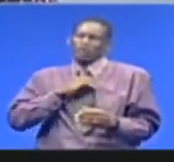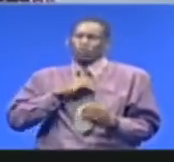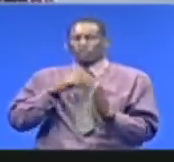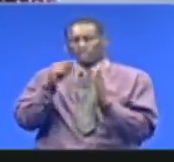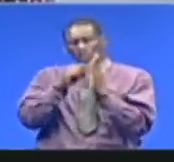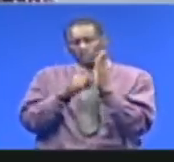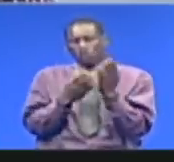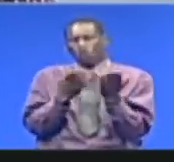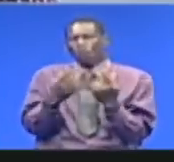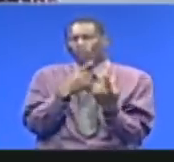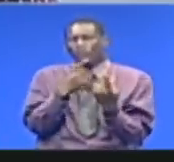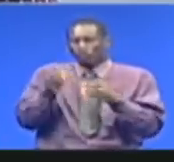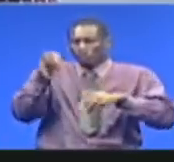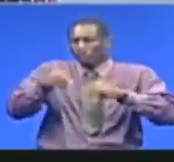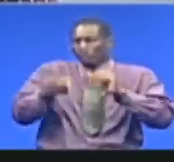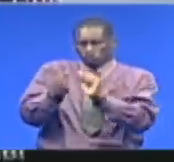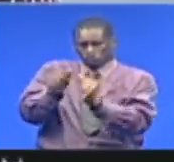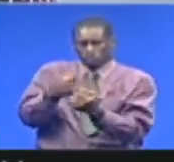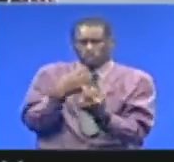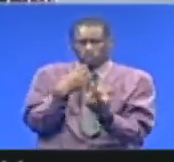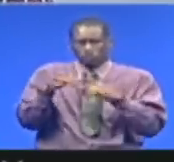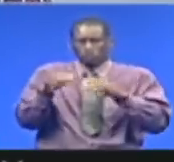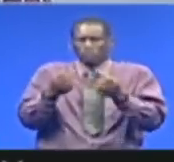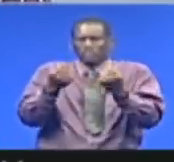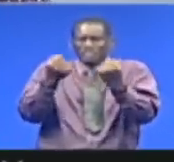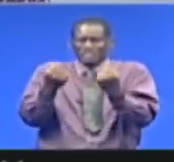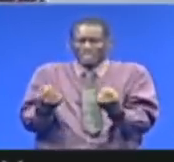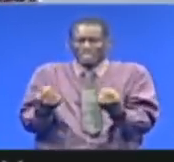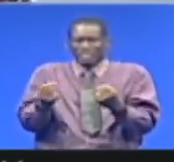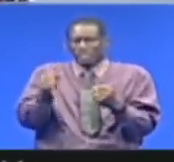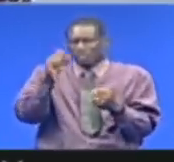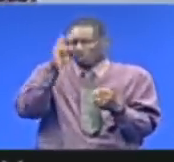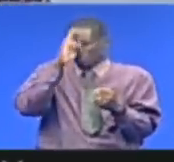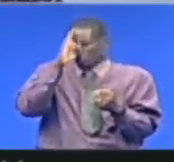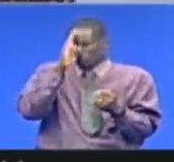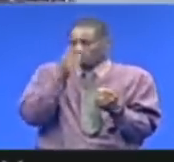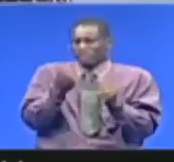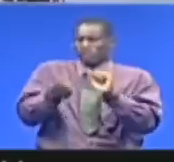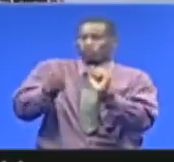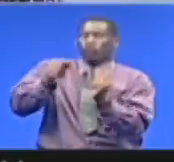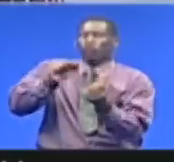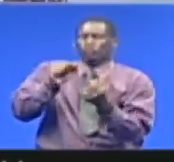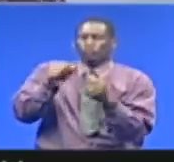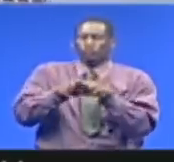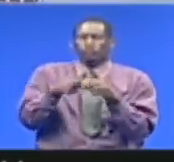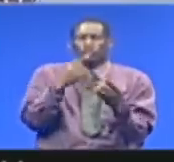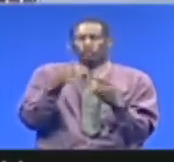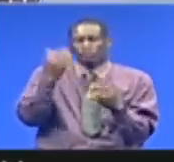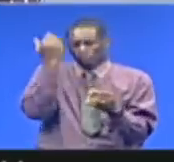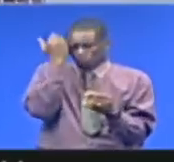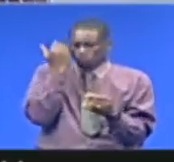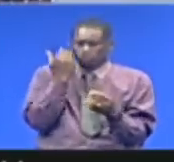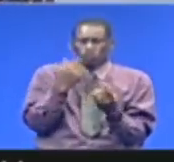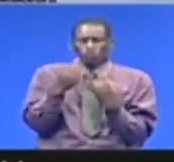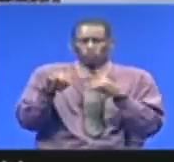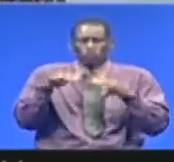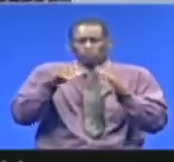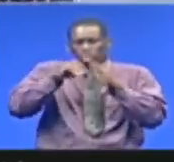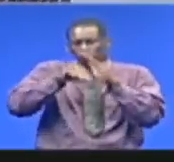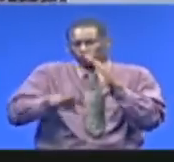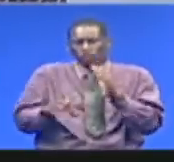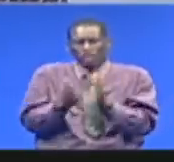talking of electoral reforms, they were talking of strengthening police reforms in this, we are talking of judiciary, we are talking of devolution and